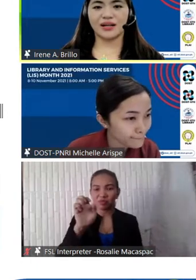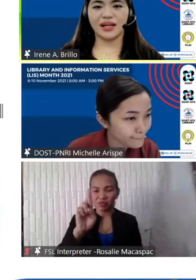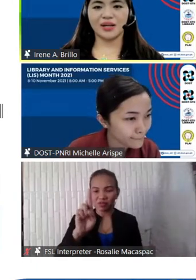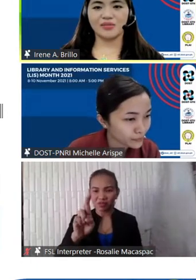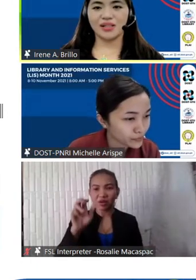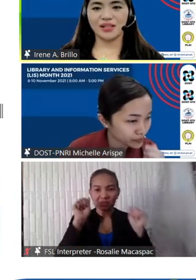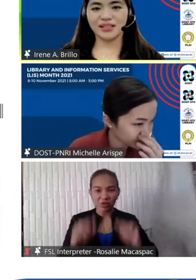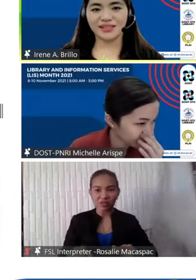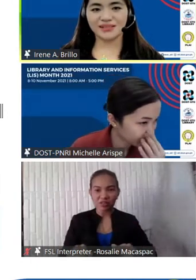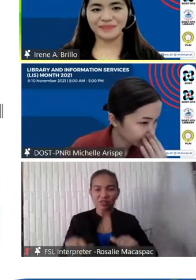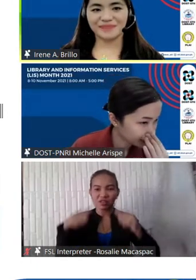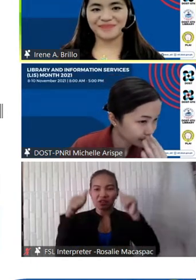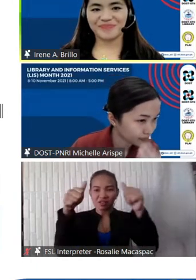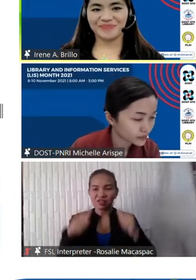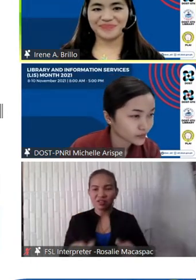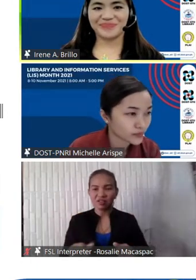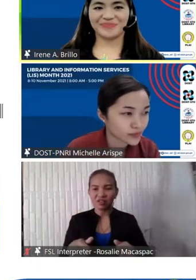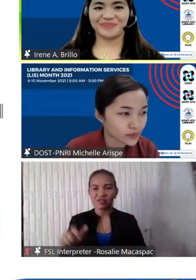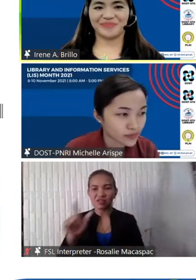their libraries?